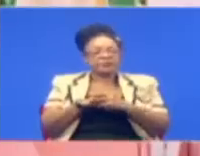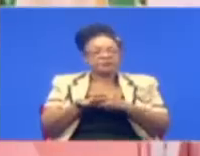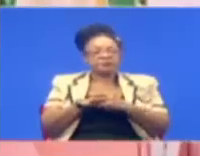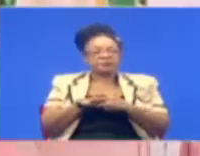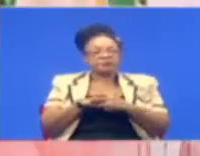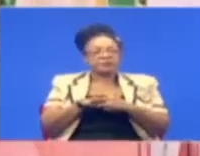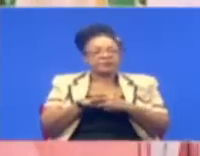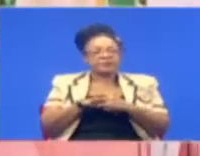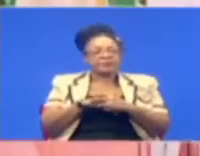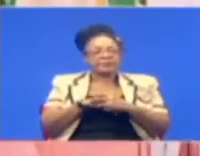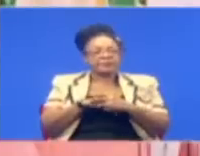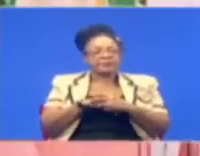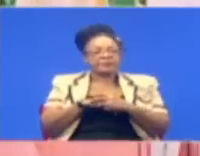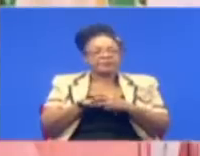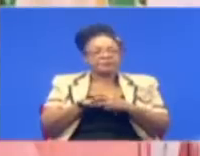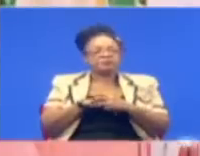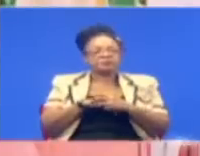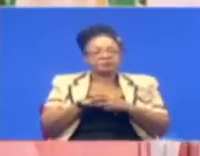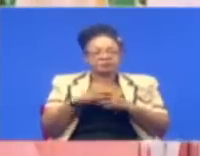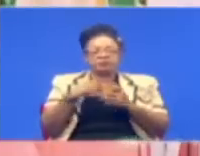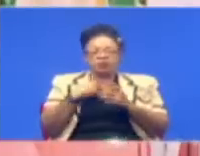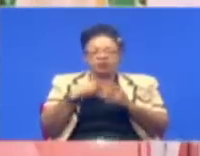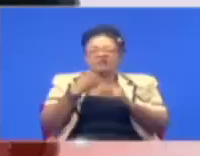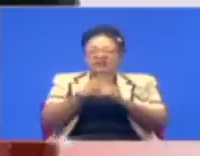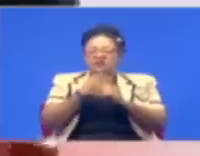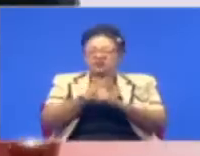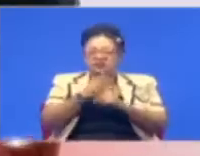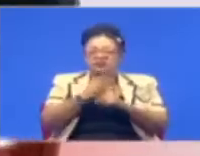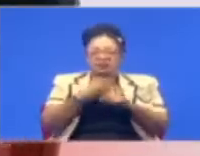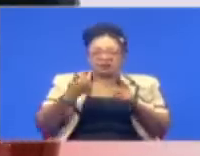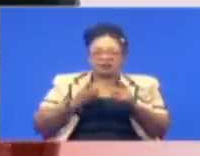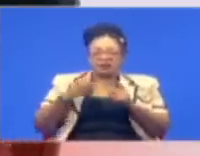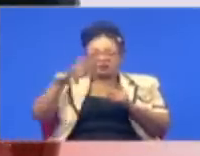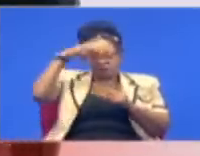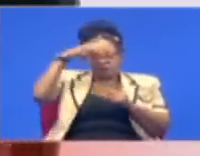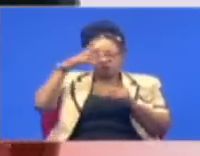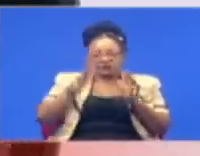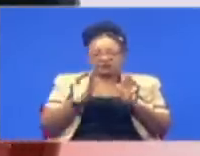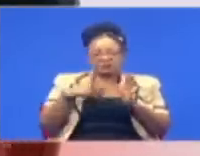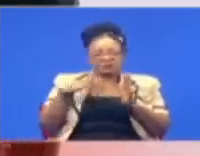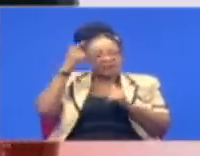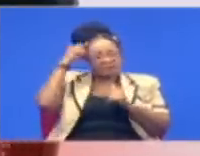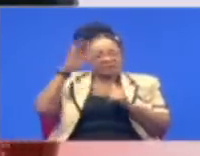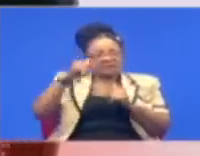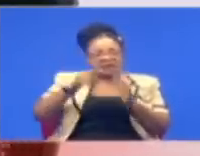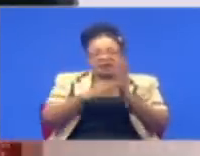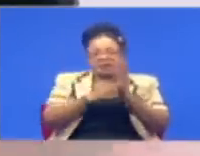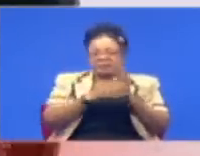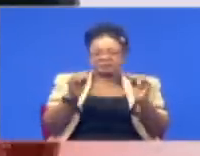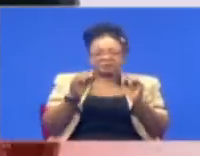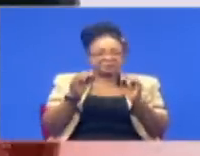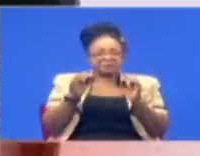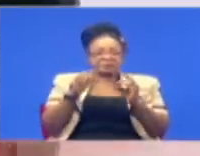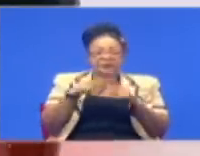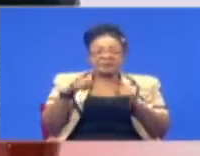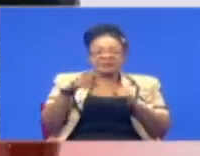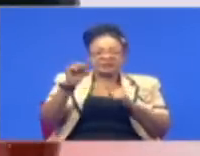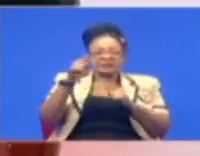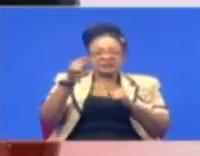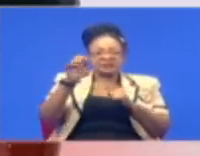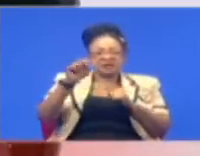There are quite a number of lady philosophers. I may not recall them by name, but even at Strathmore,